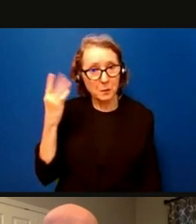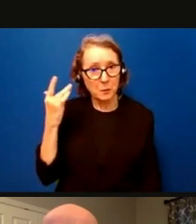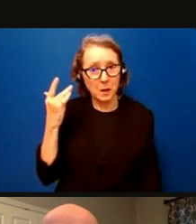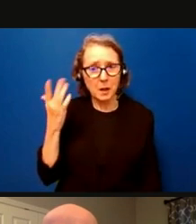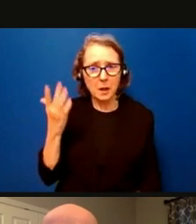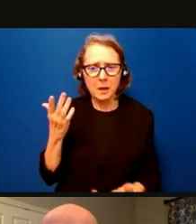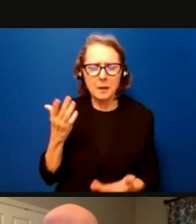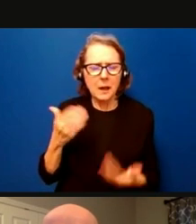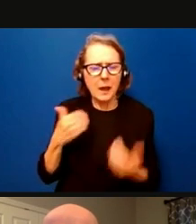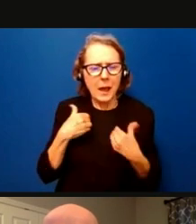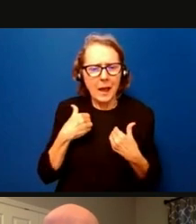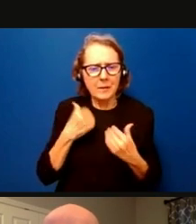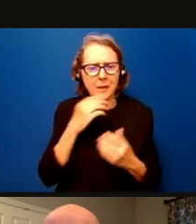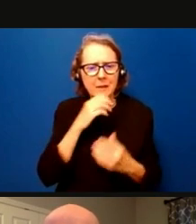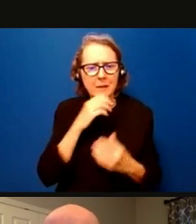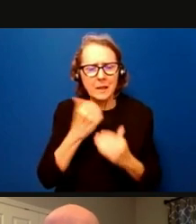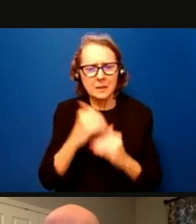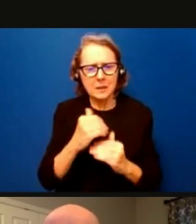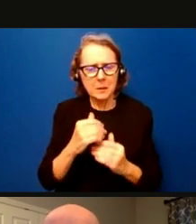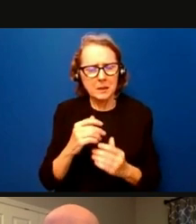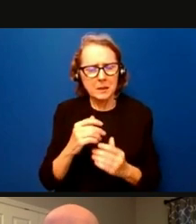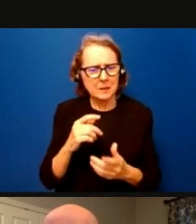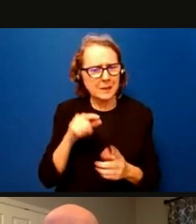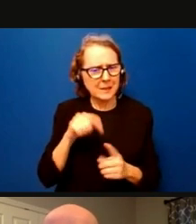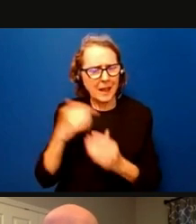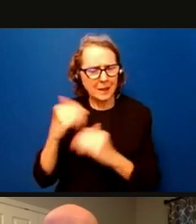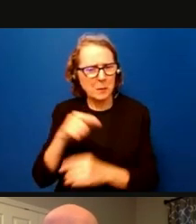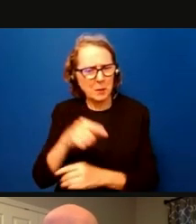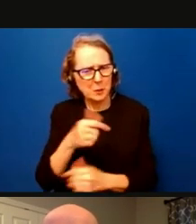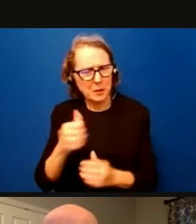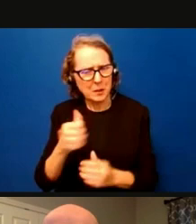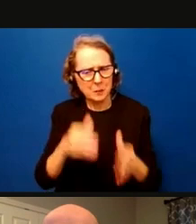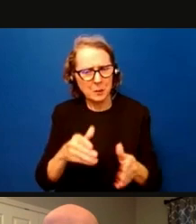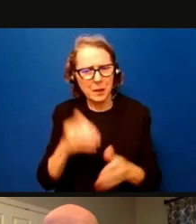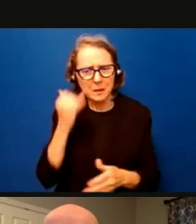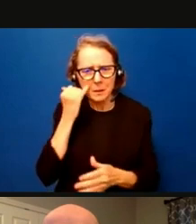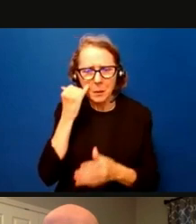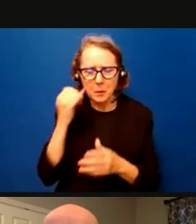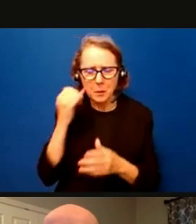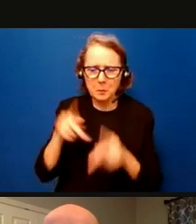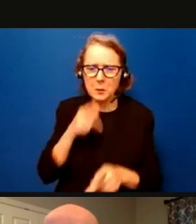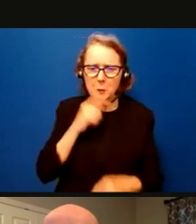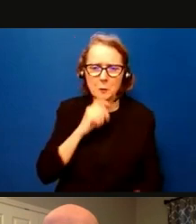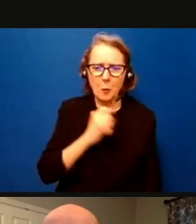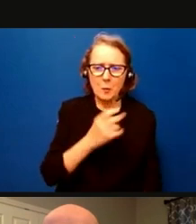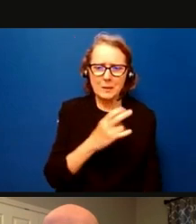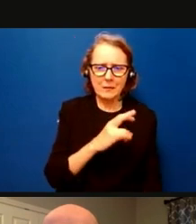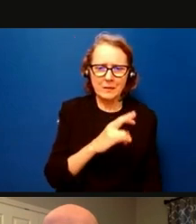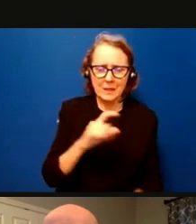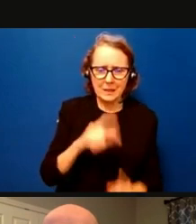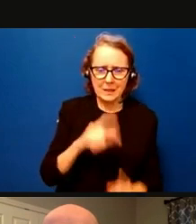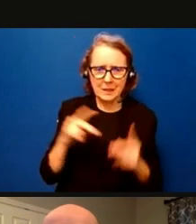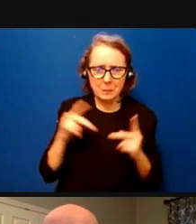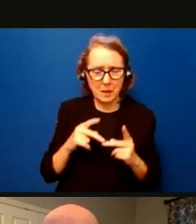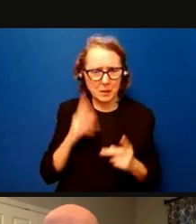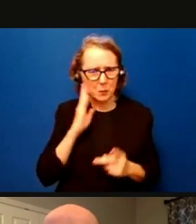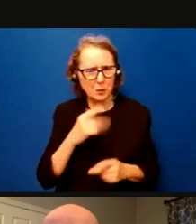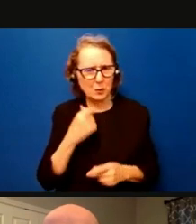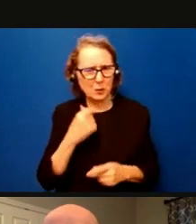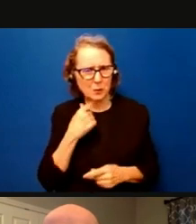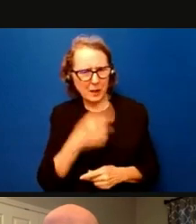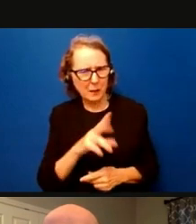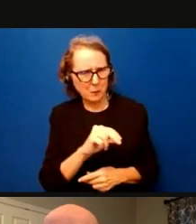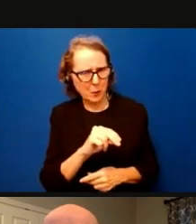does having that age limit restrict you in any way? You know, what happens if somebody who's 17 comes up and needs a place? Are you going to turn them away? Is that how